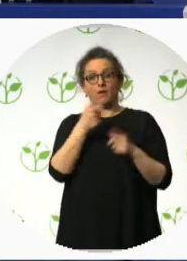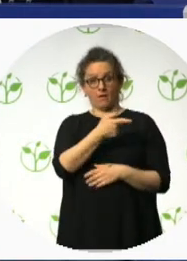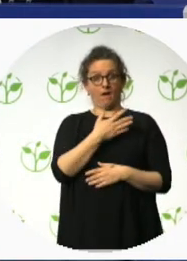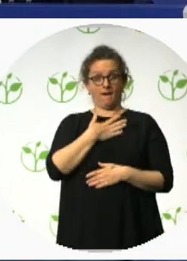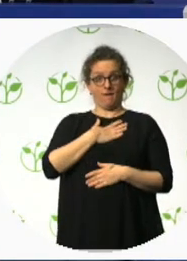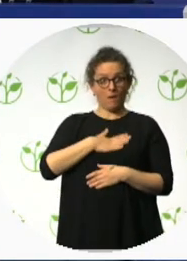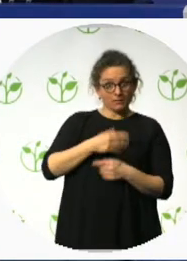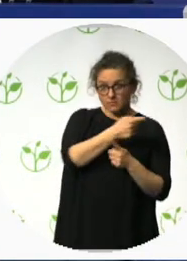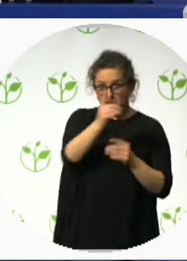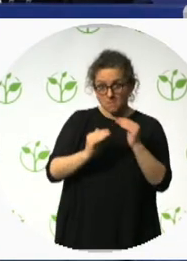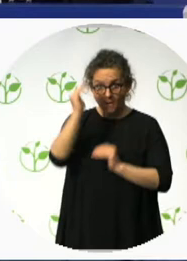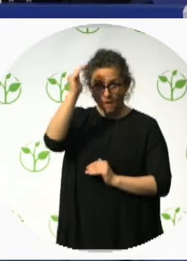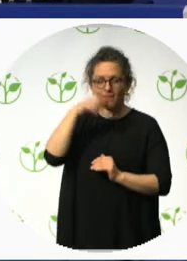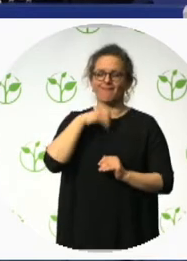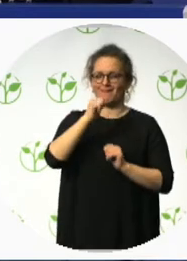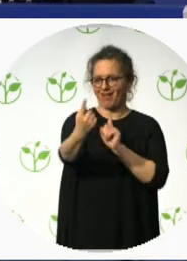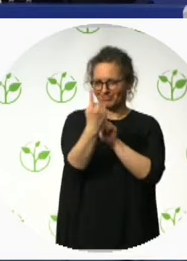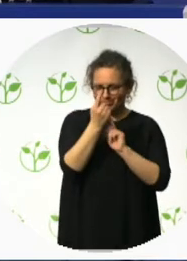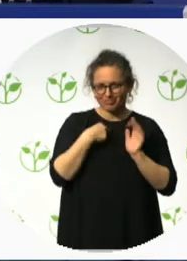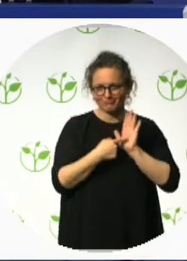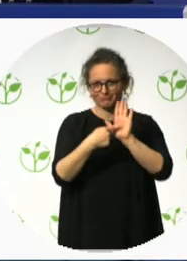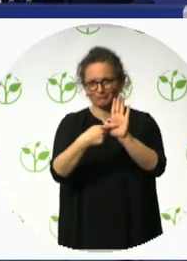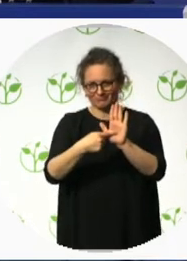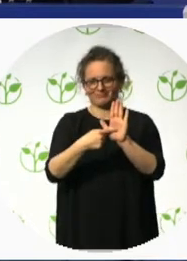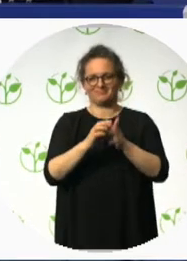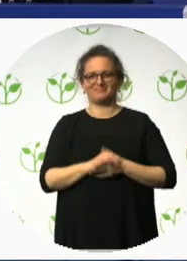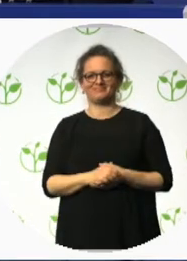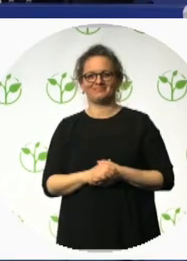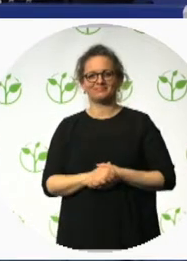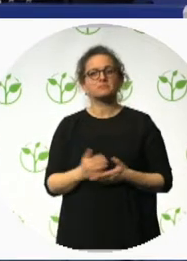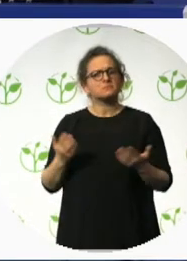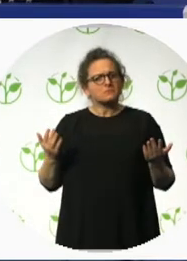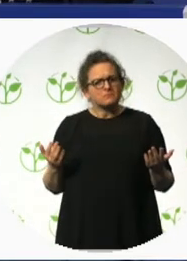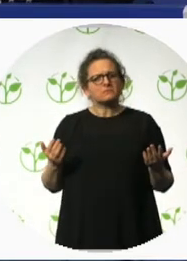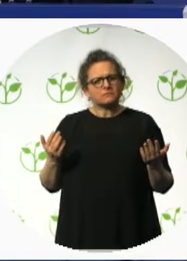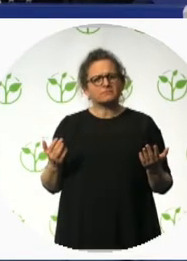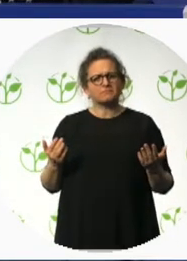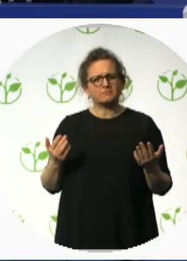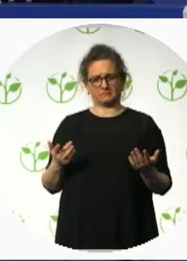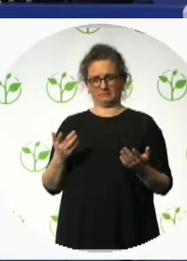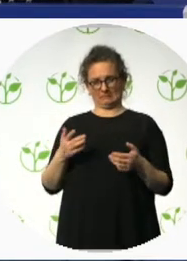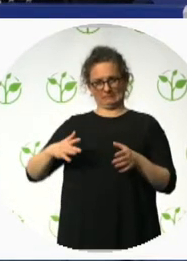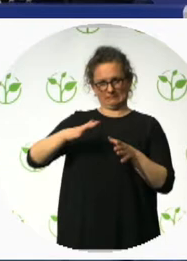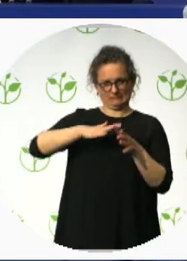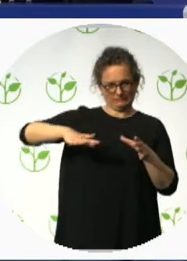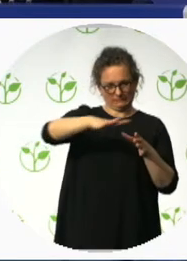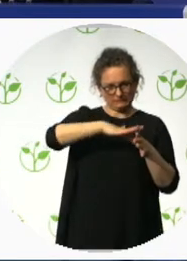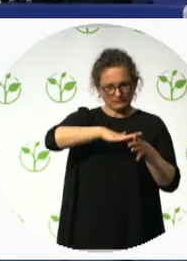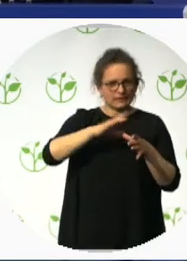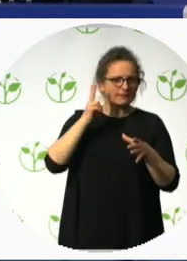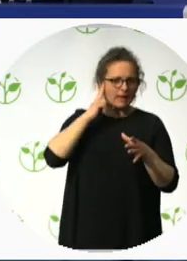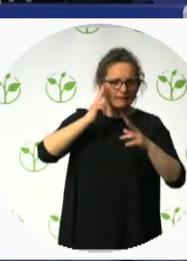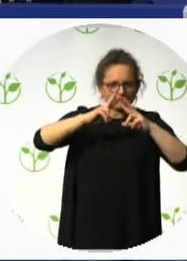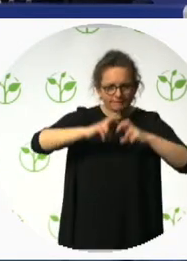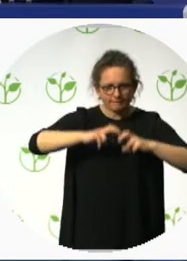So the way it works is like this. The deaf researchers contribute sign language data to the Asian Sign